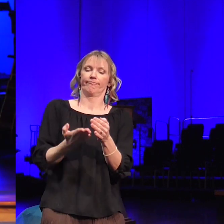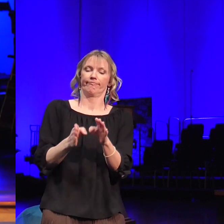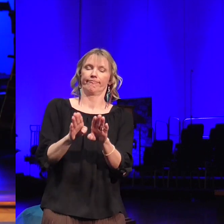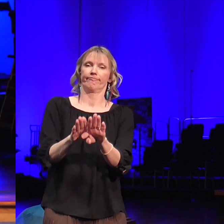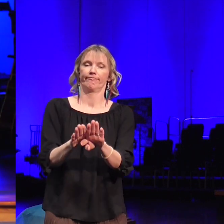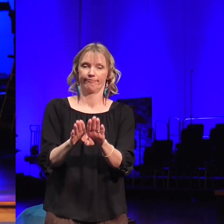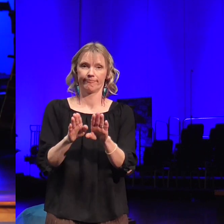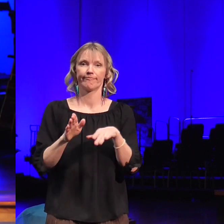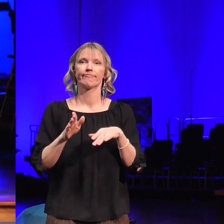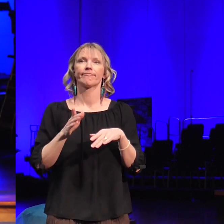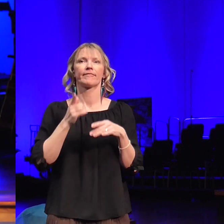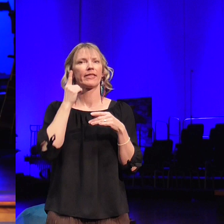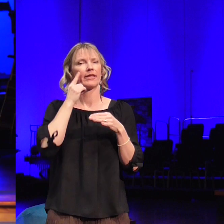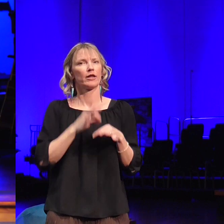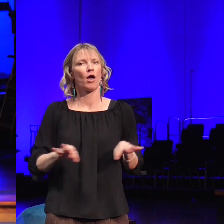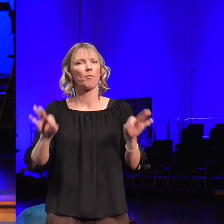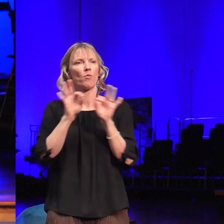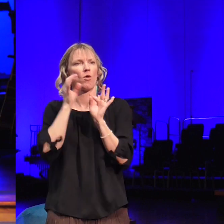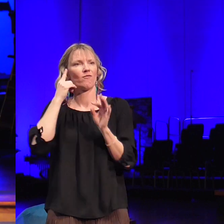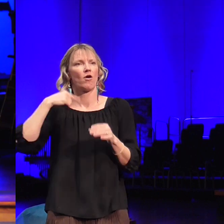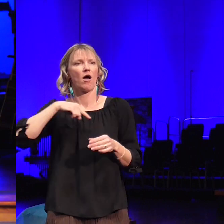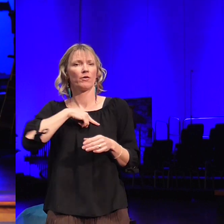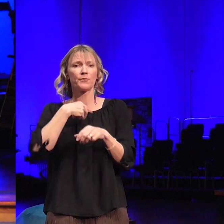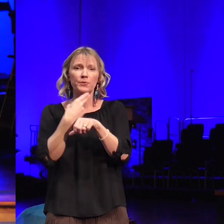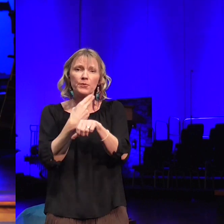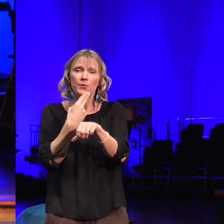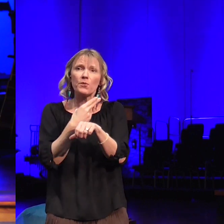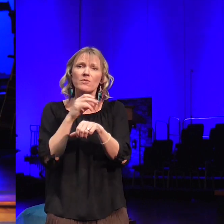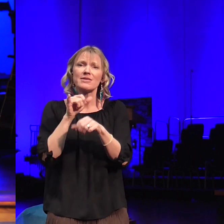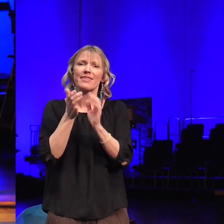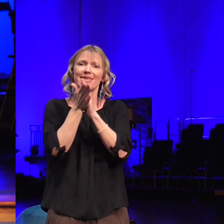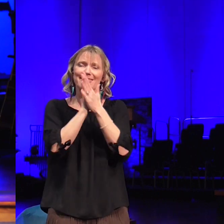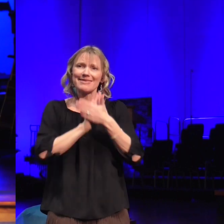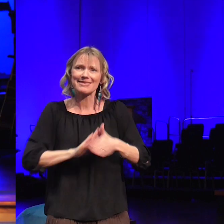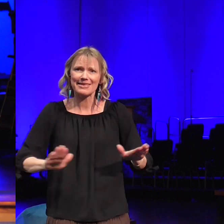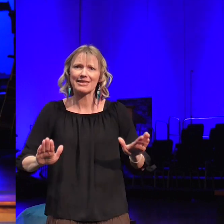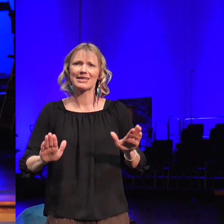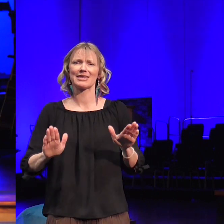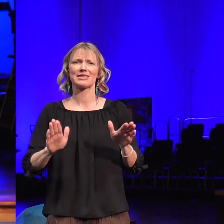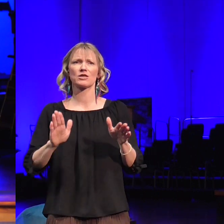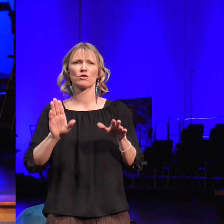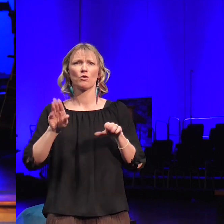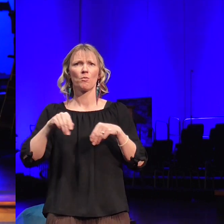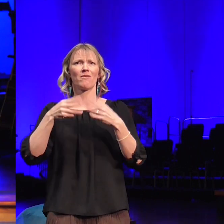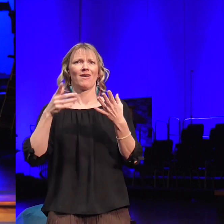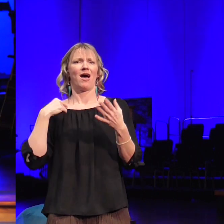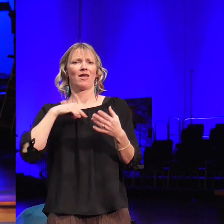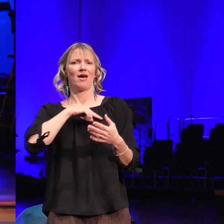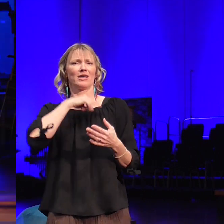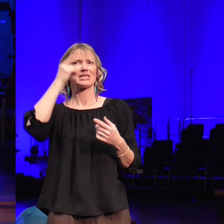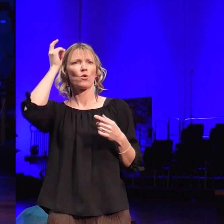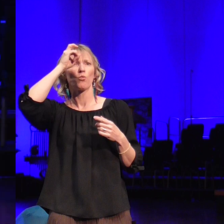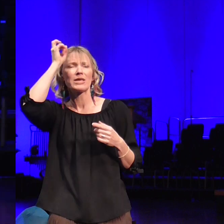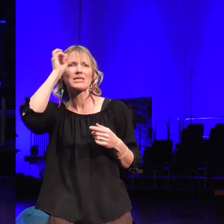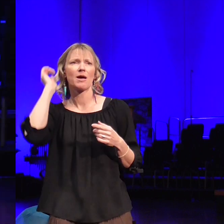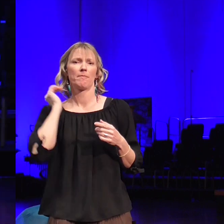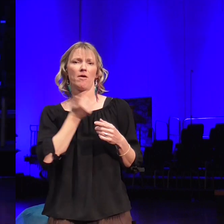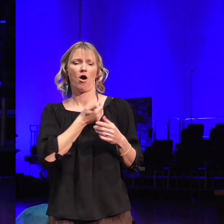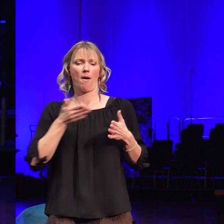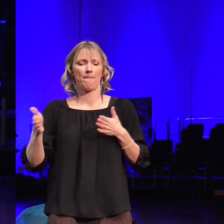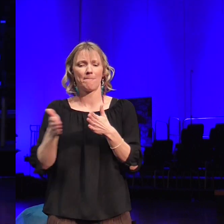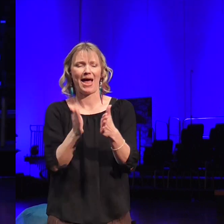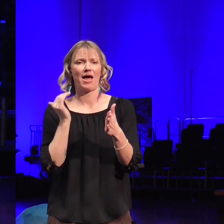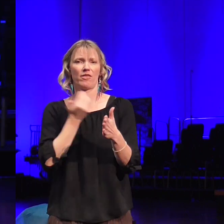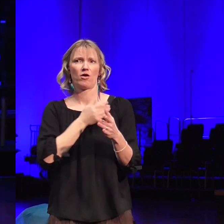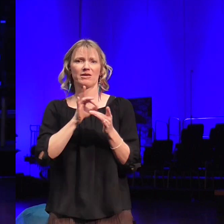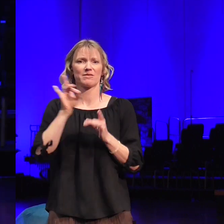for us, as Josh is saying, to utilize that stillness to bring us wisdom about our pathway in our spiritual life,